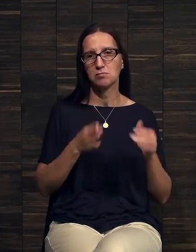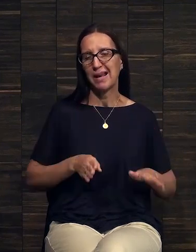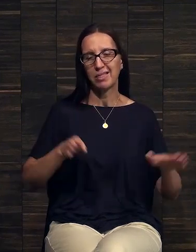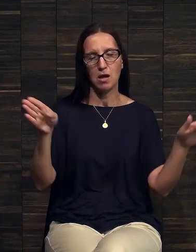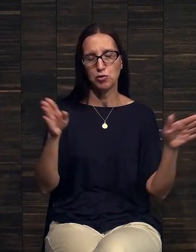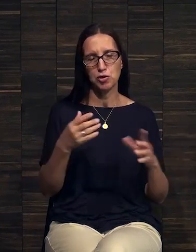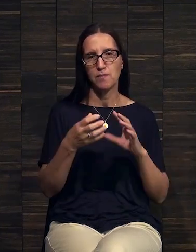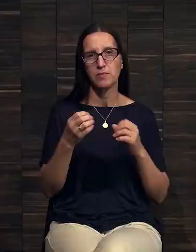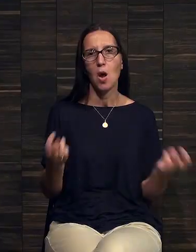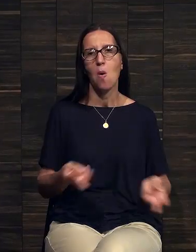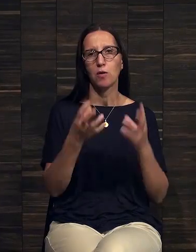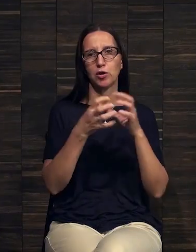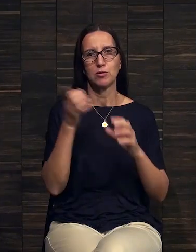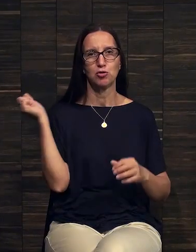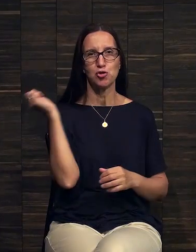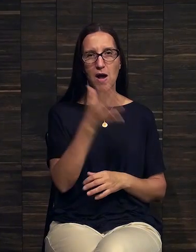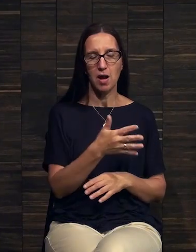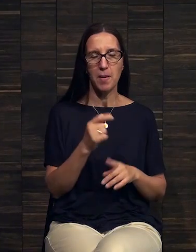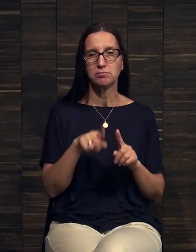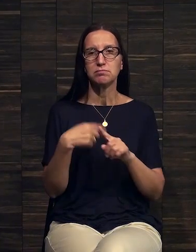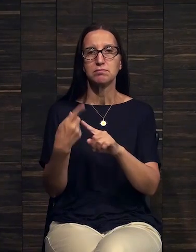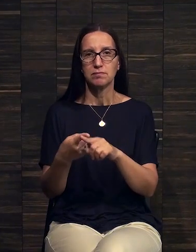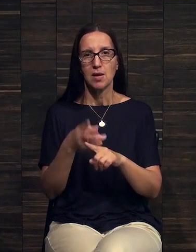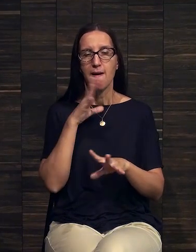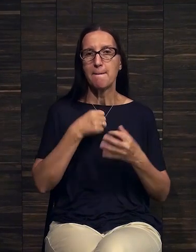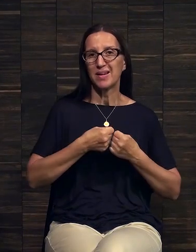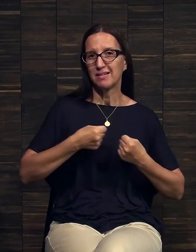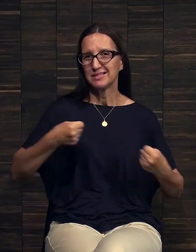huge. And another one was